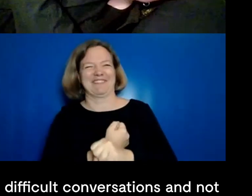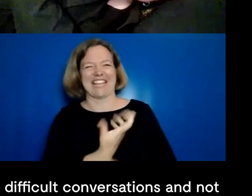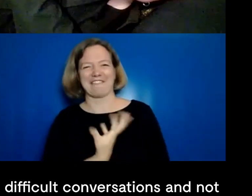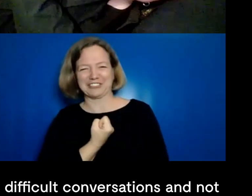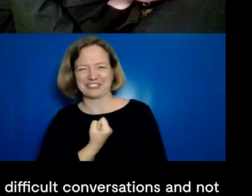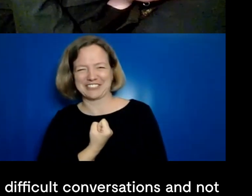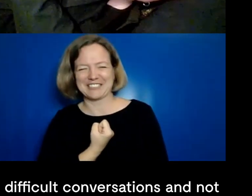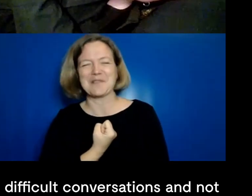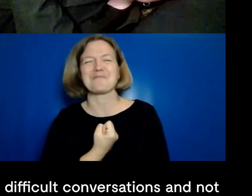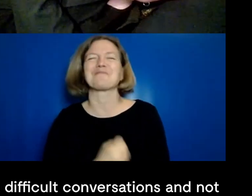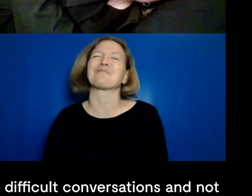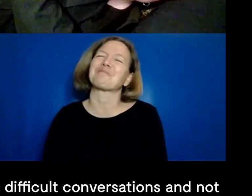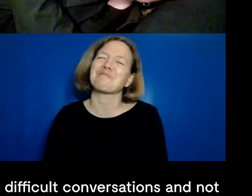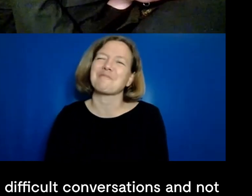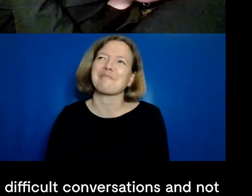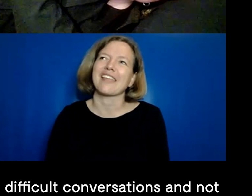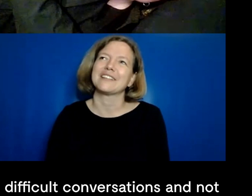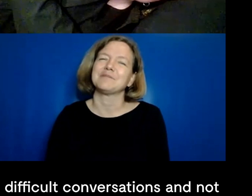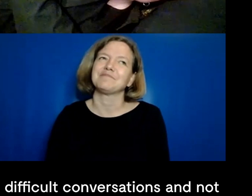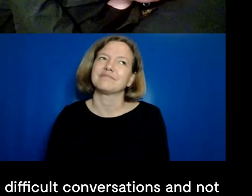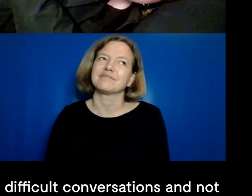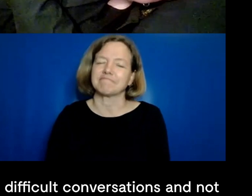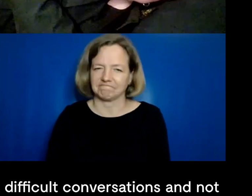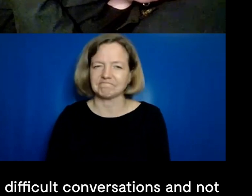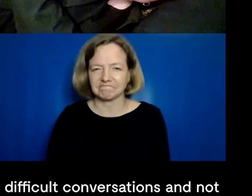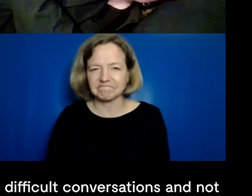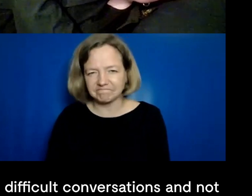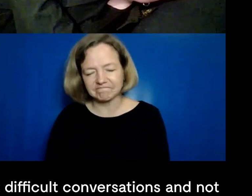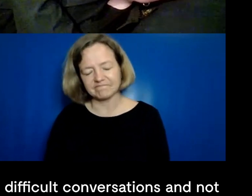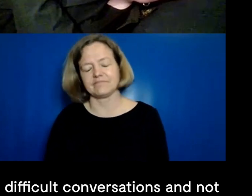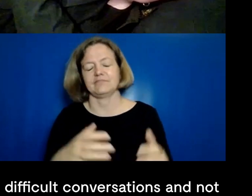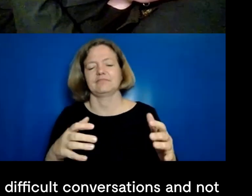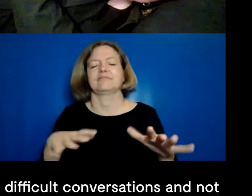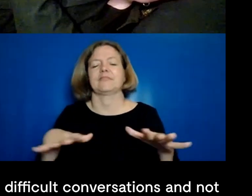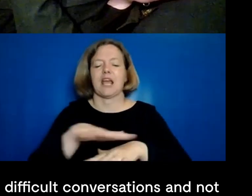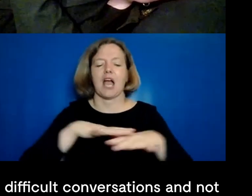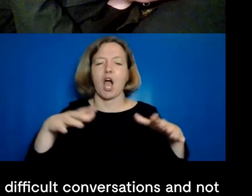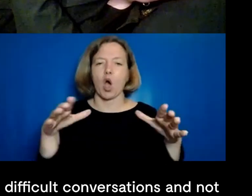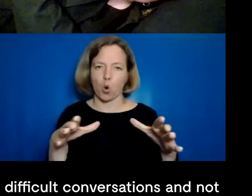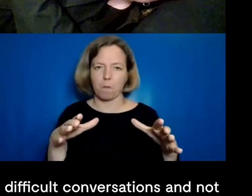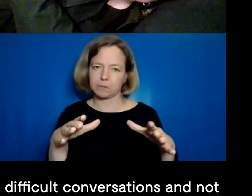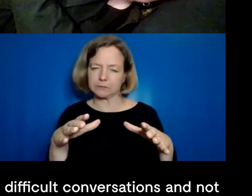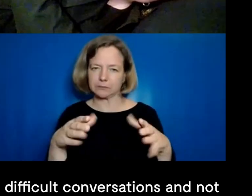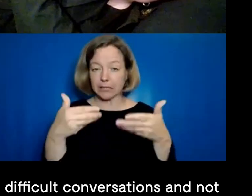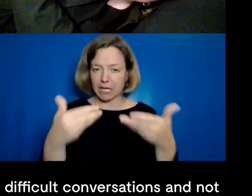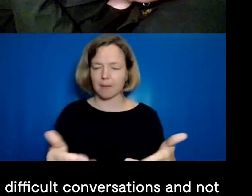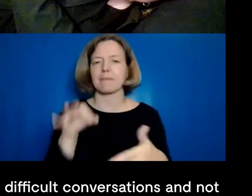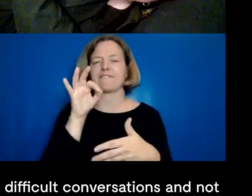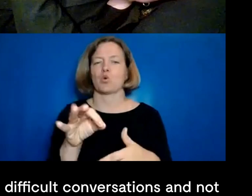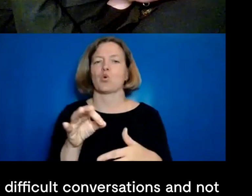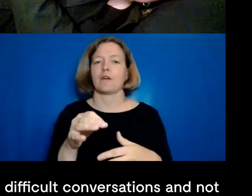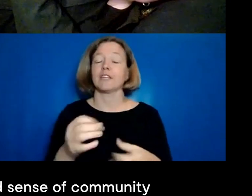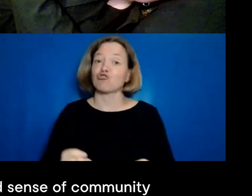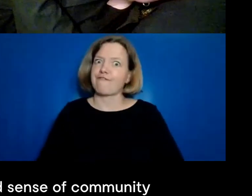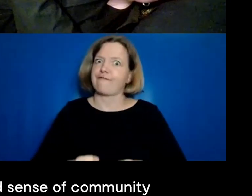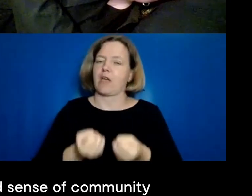yeah, I think also to make space for the difficult conversations and not shying away from them,